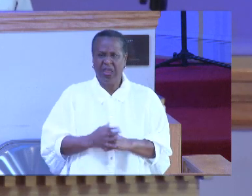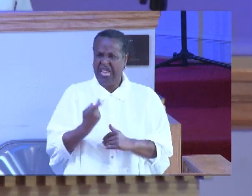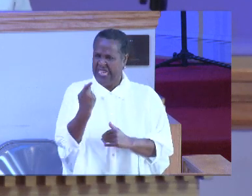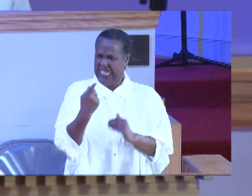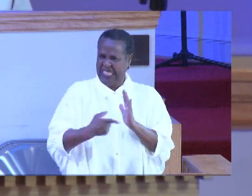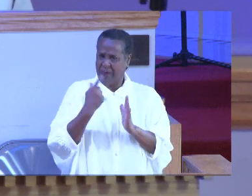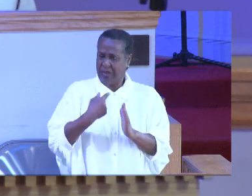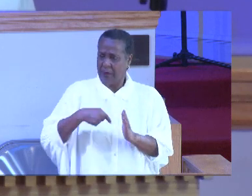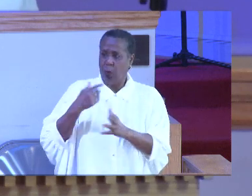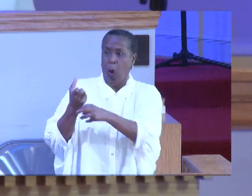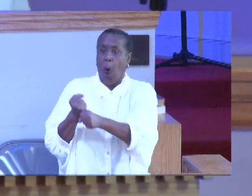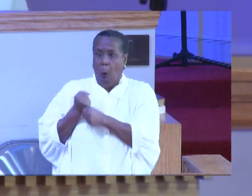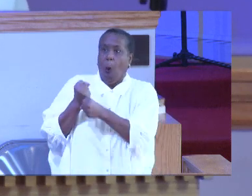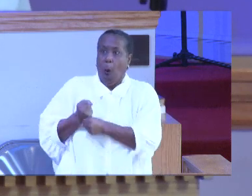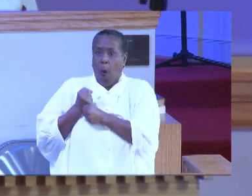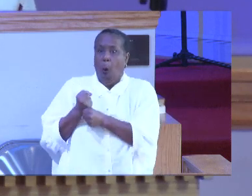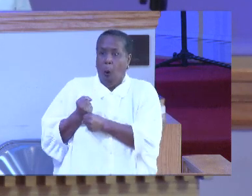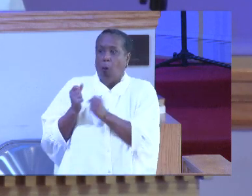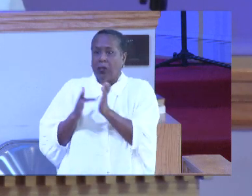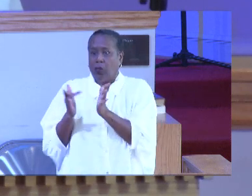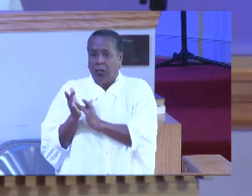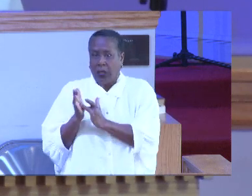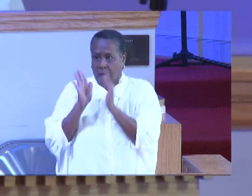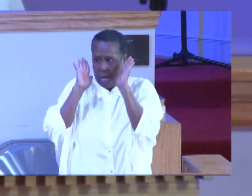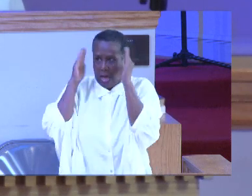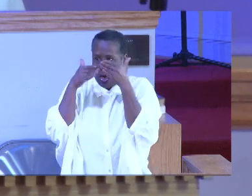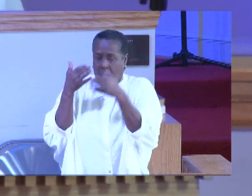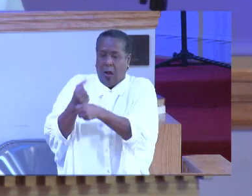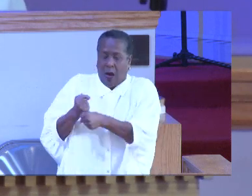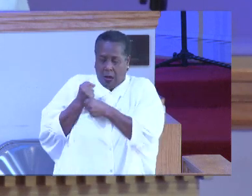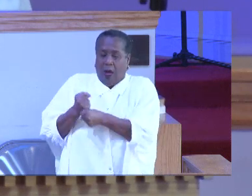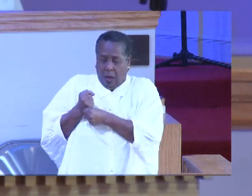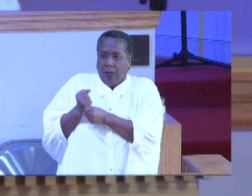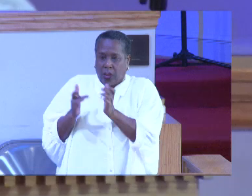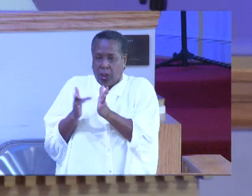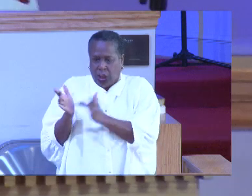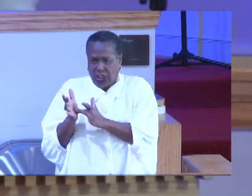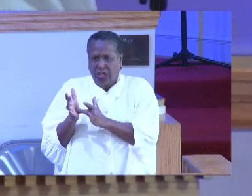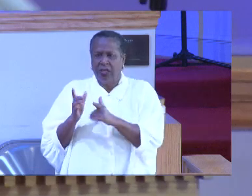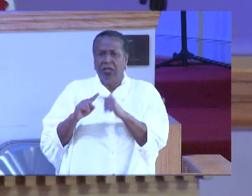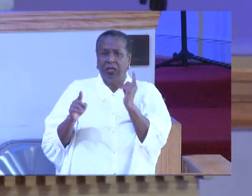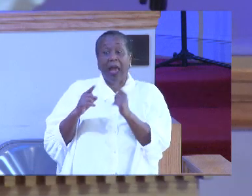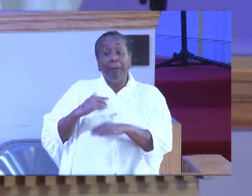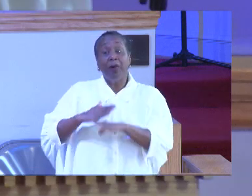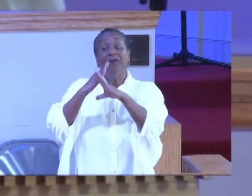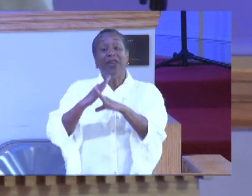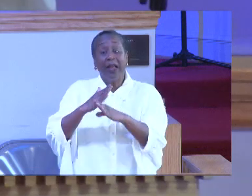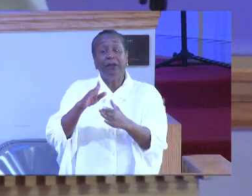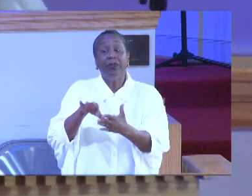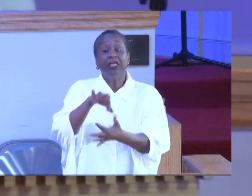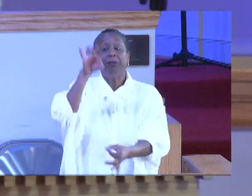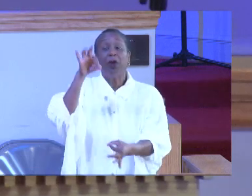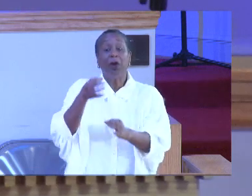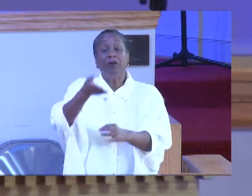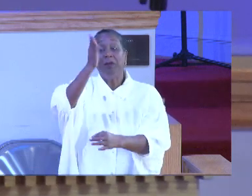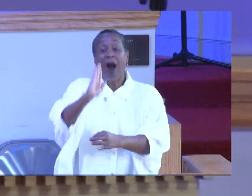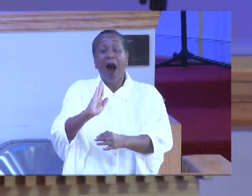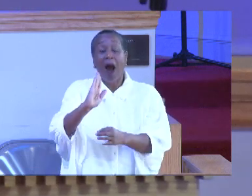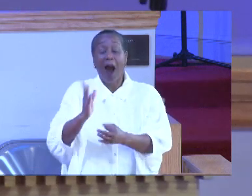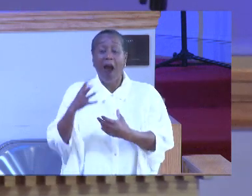hold on to Jesus with narrow and myopic theologies that prevent the Spirit of God